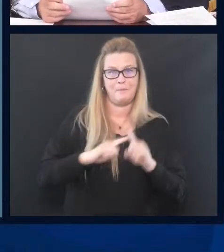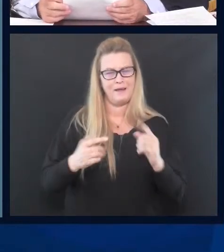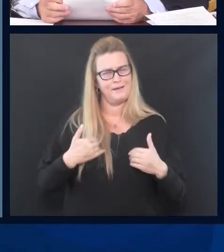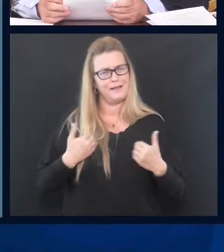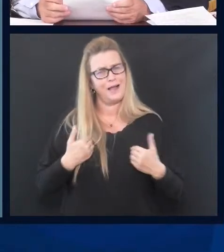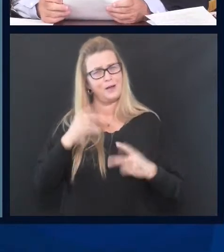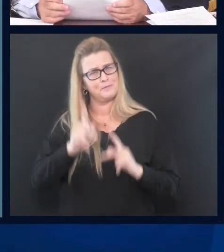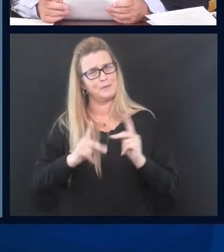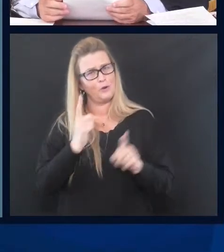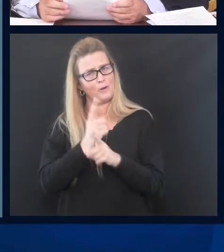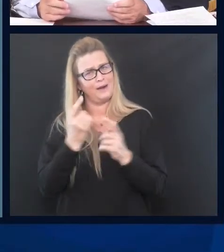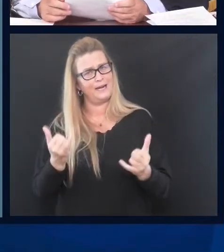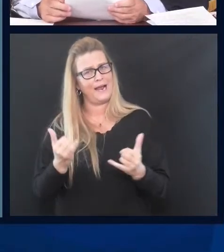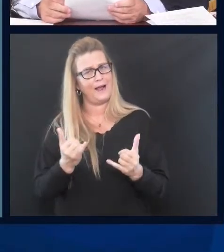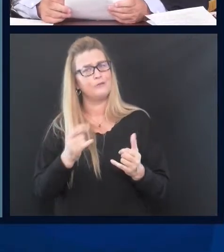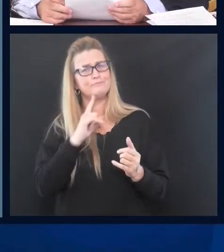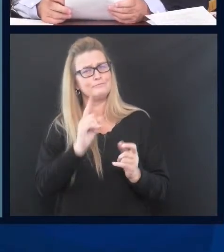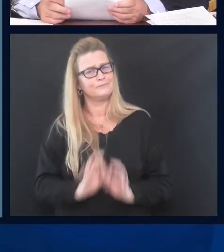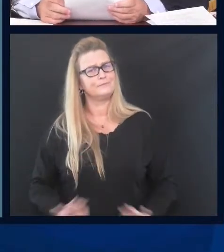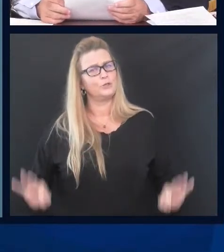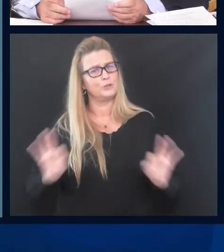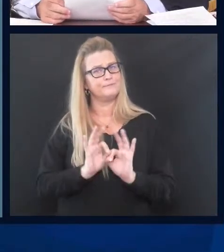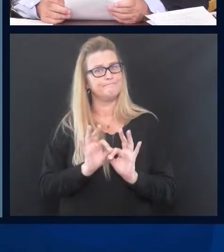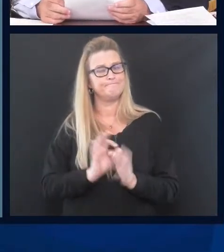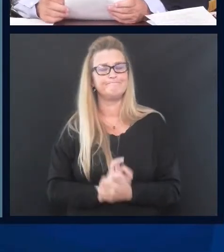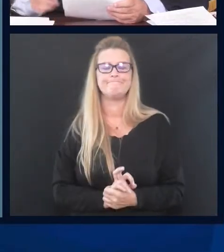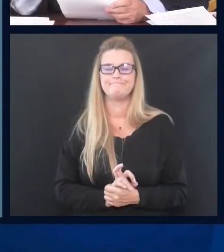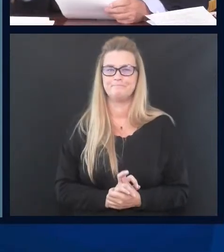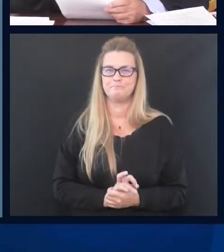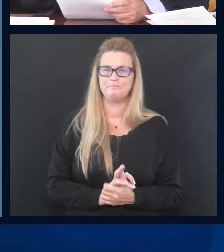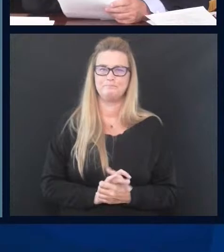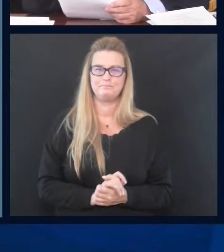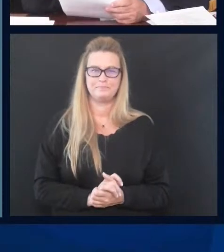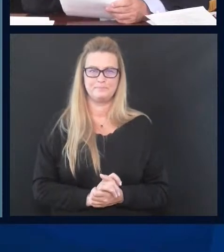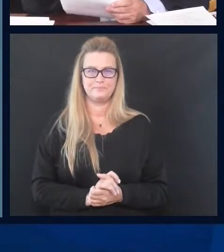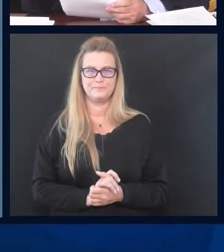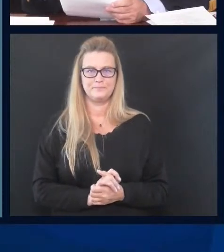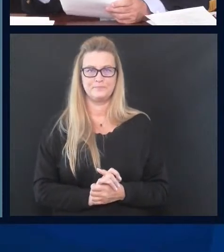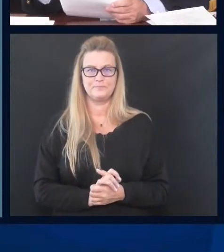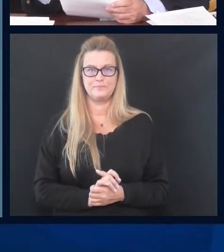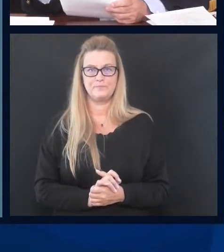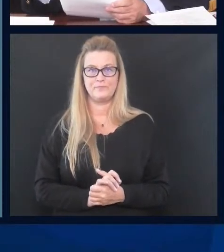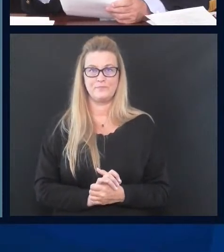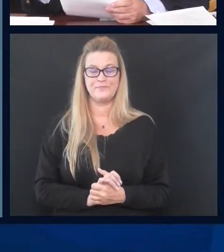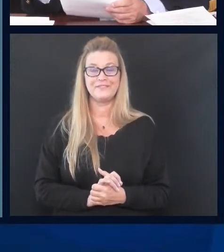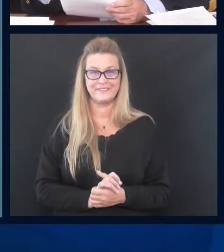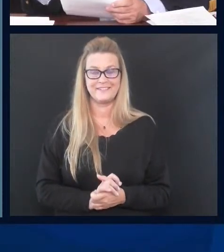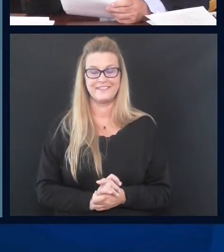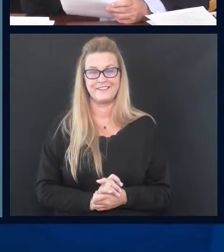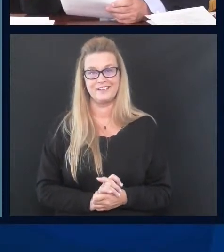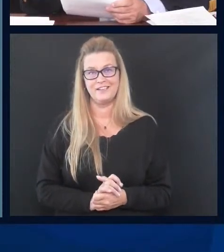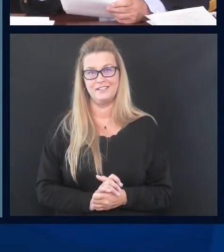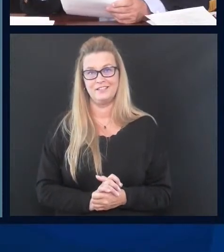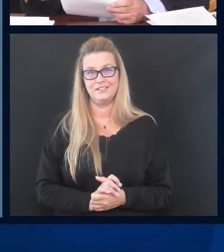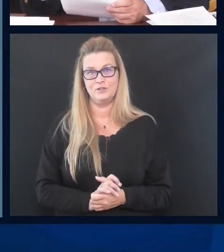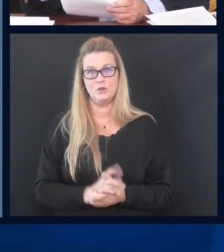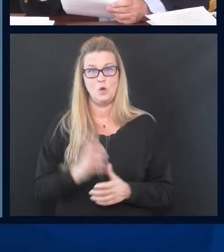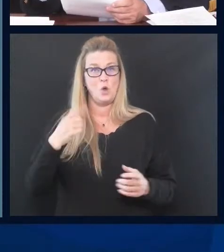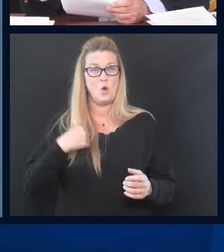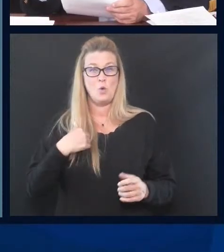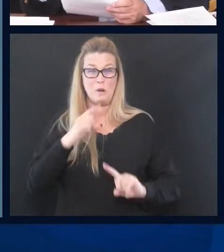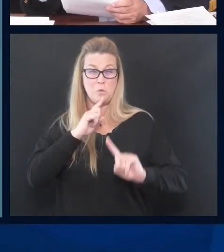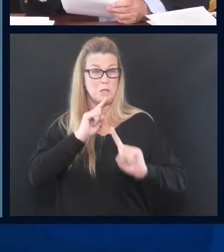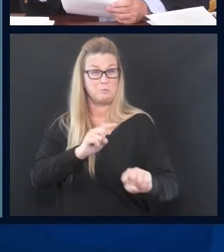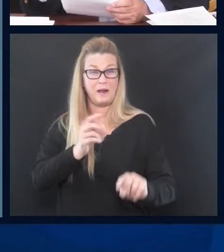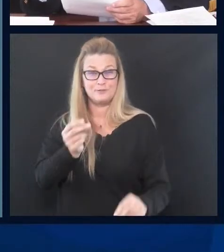right now. We got to get over the hump. We ran to the wall. We got to the wall